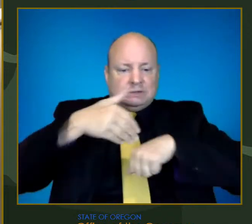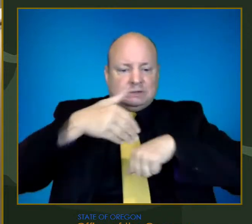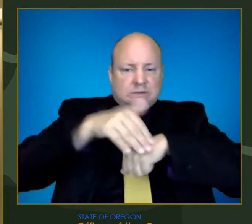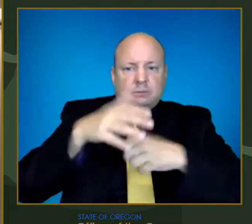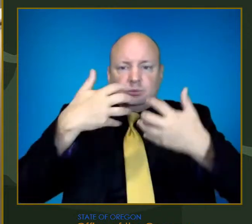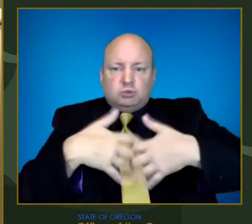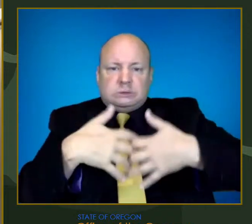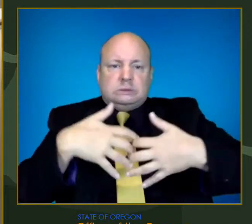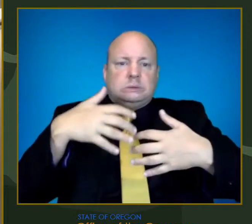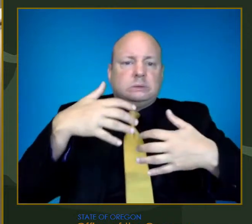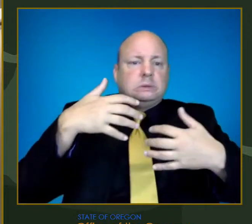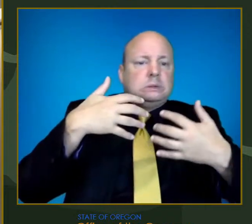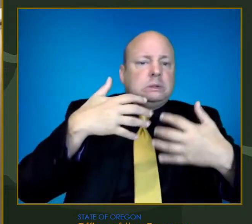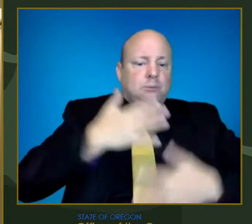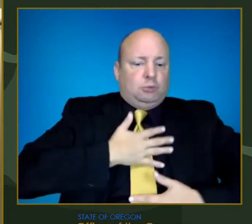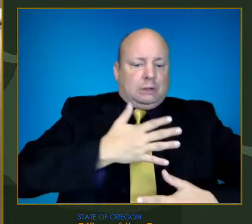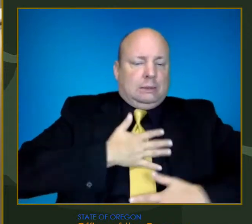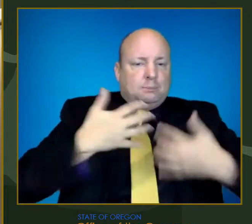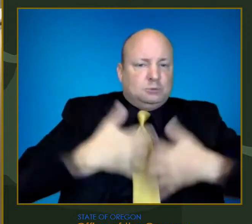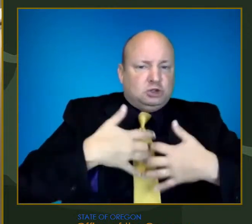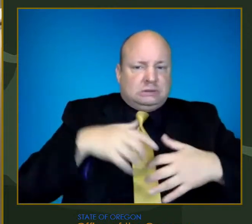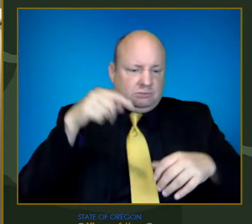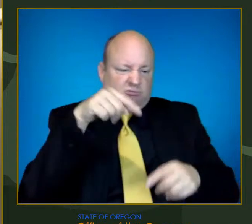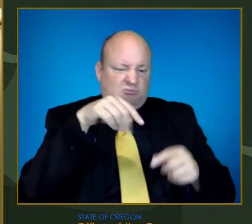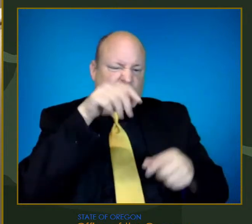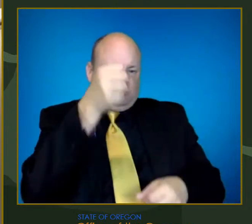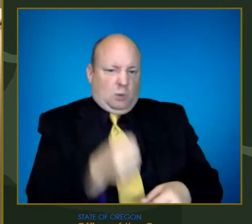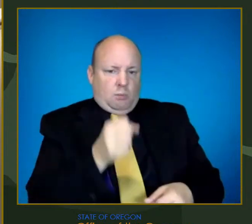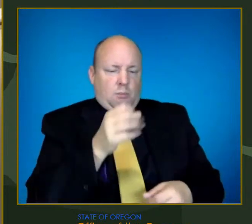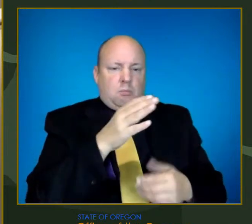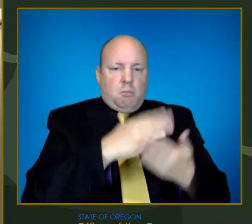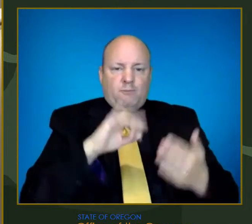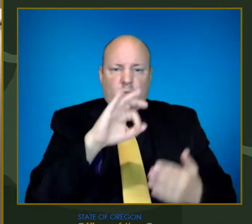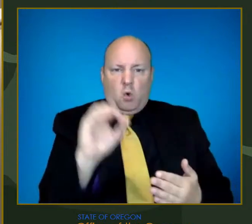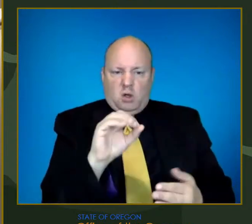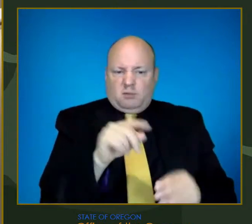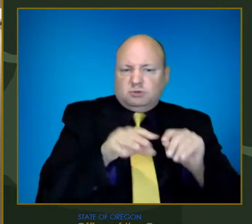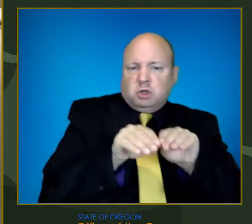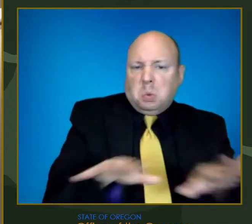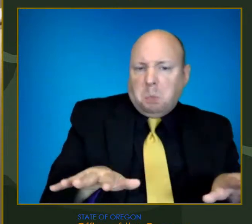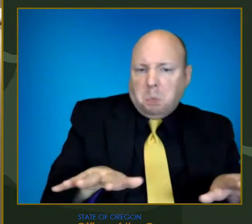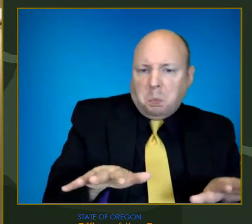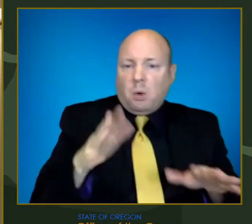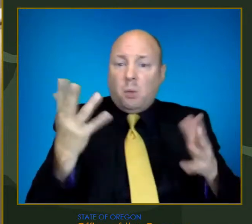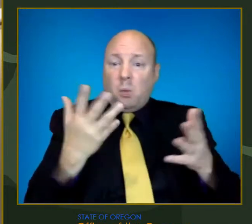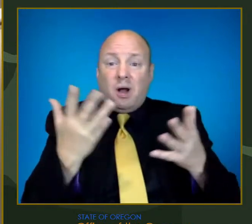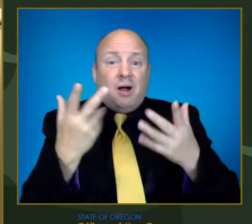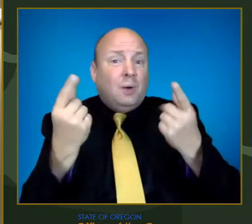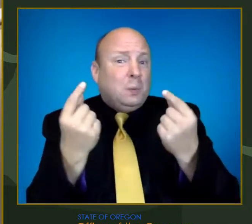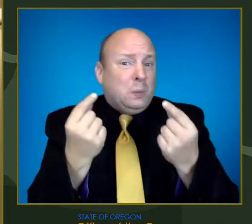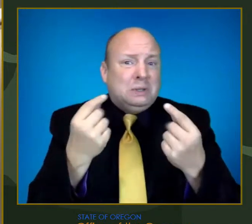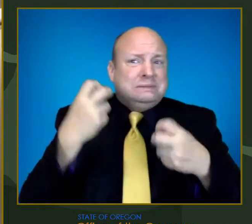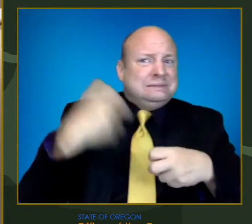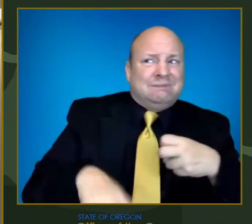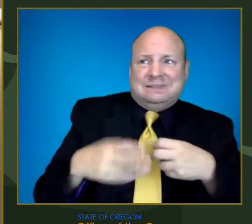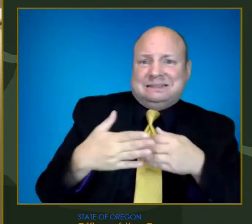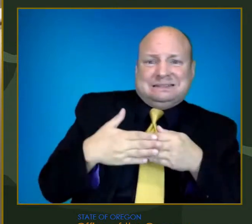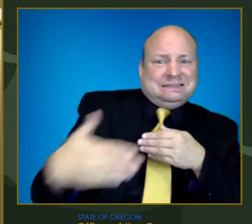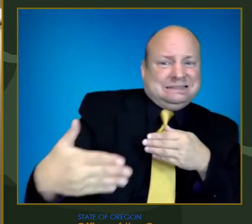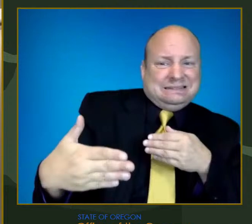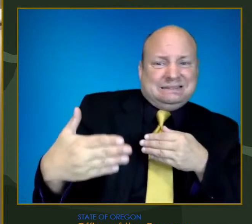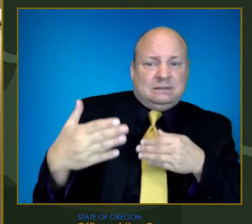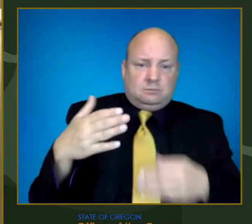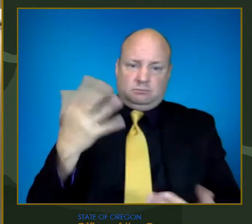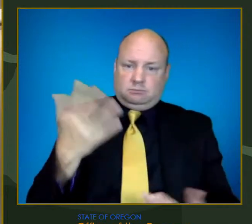that's exactly what's happening at this point. The rate limiting step for us is our workforce. 18 months into this